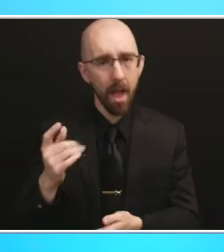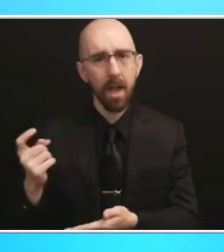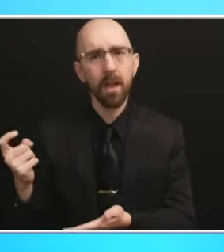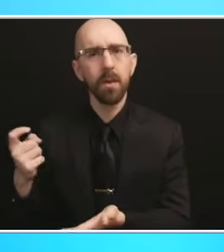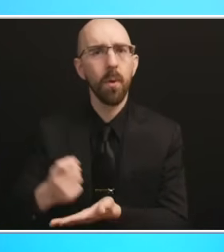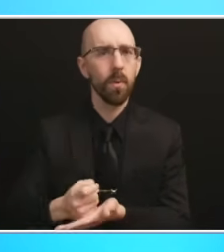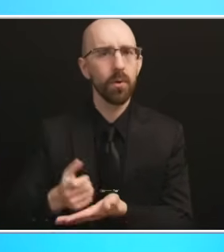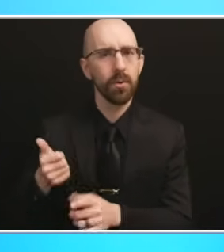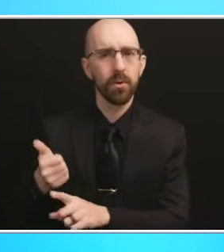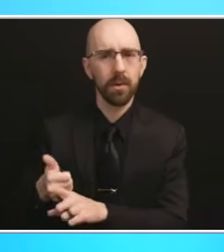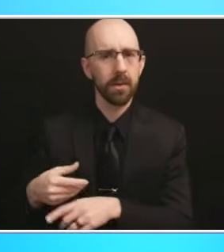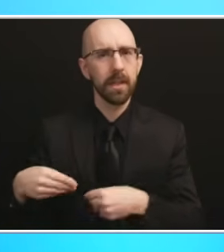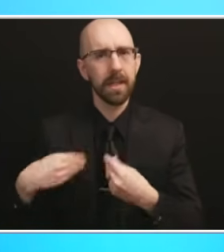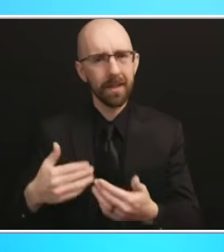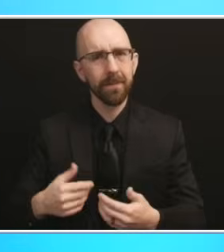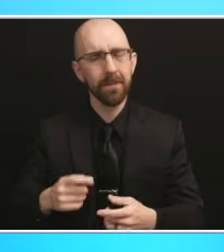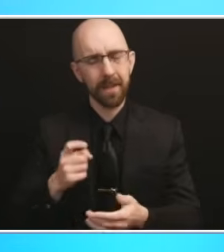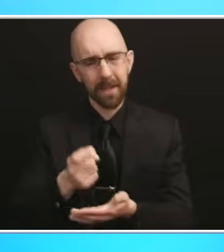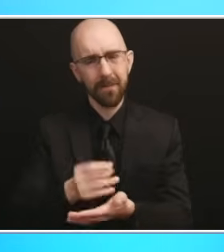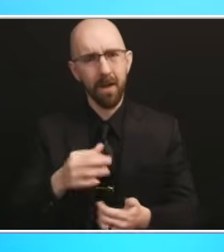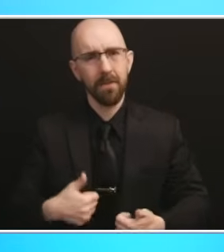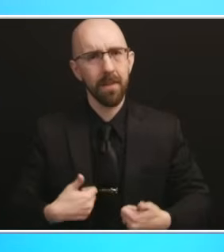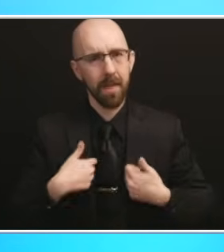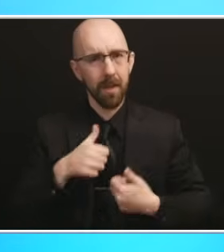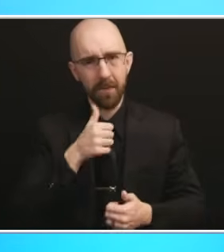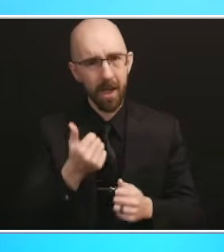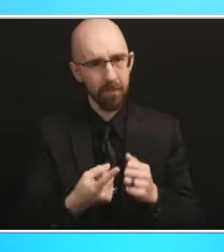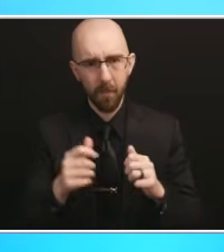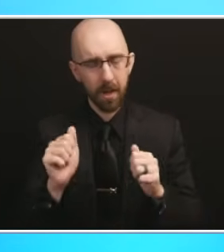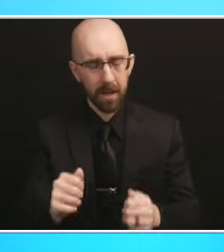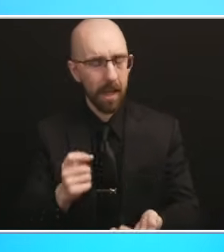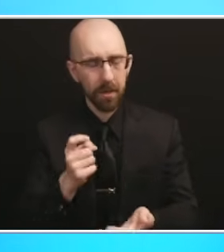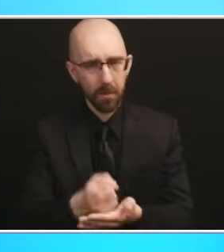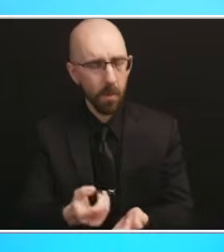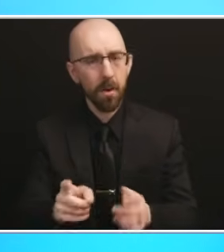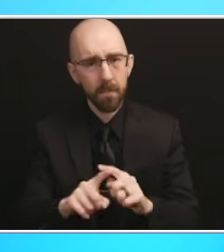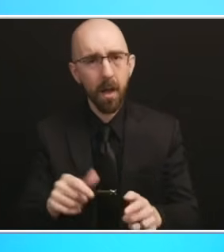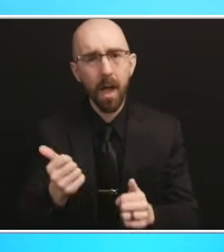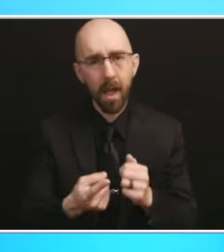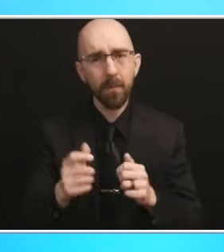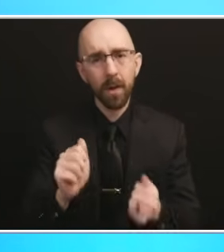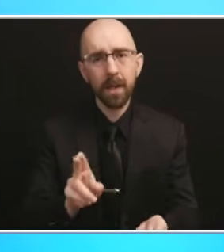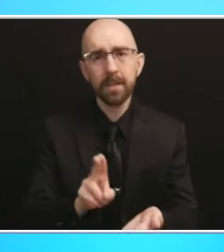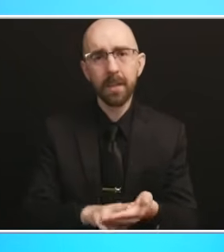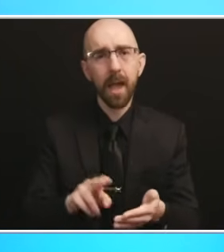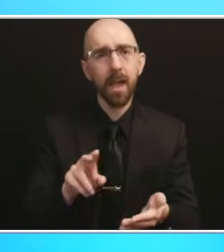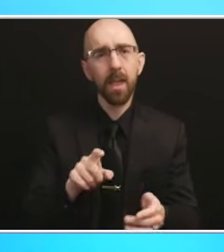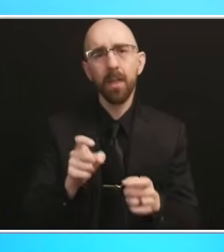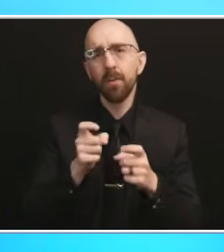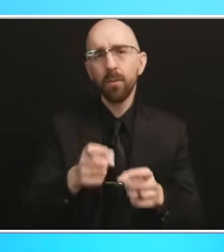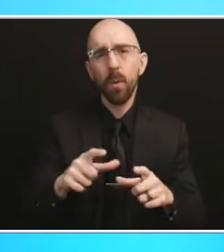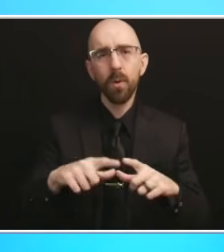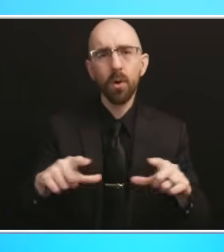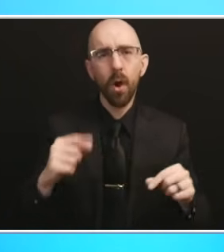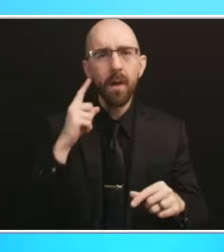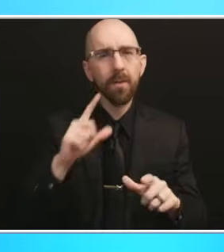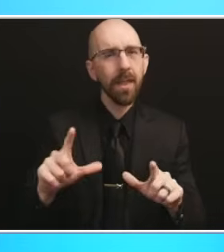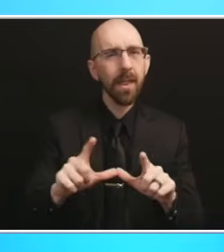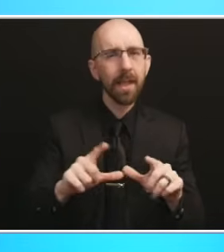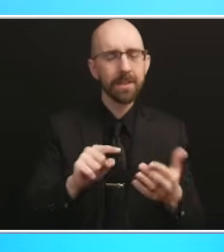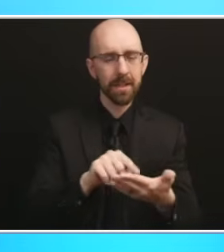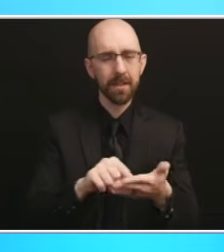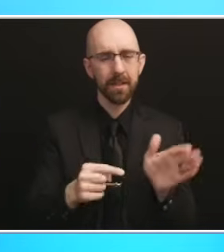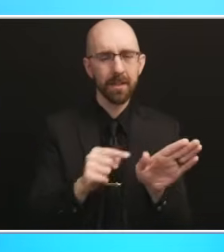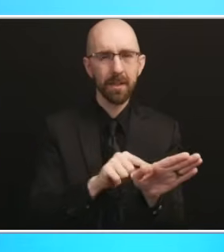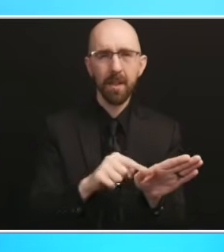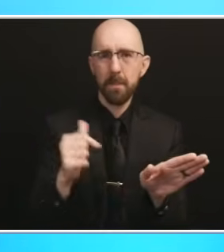So, you know, it's not everyone can be a living donor, but everyone can sign their donor cards for their license. You can have those conversations